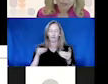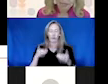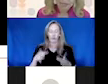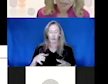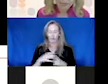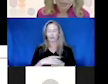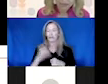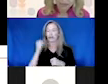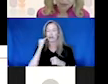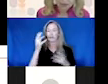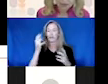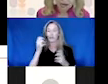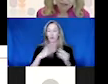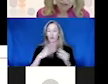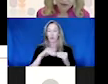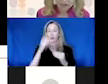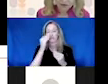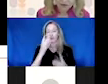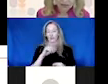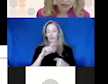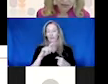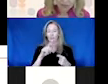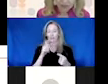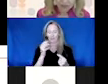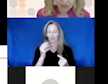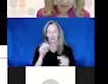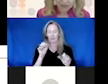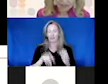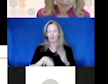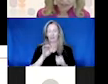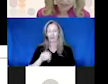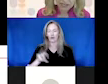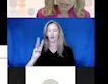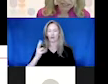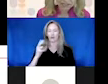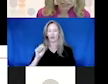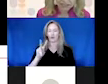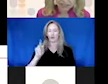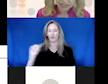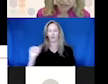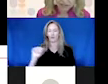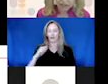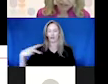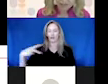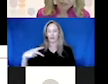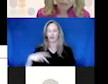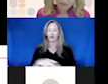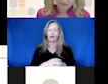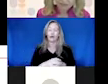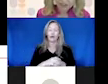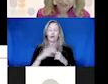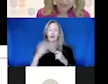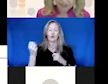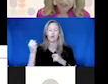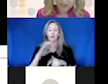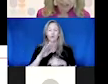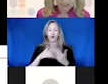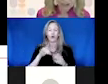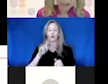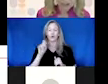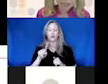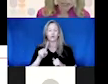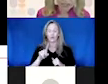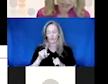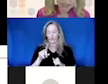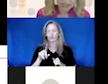hear from today. We are also going to hold all questions to the end of the session, but feel free to type them into